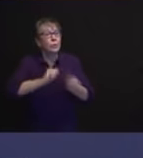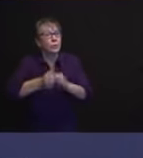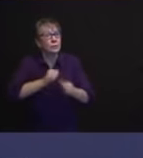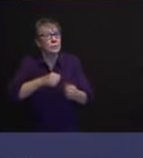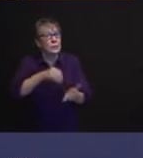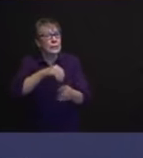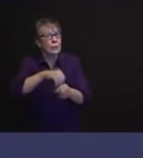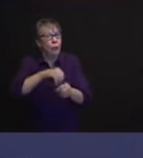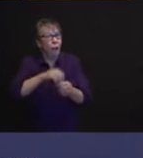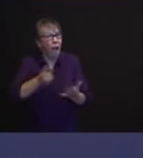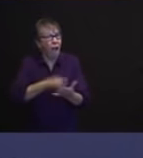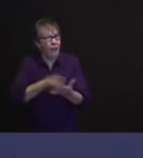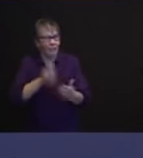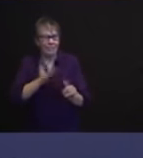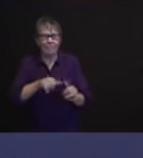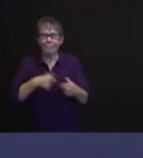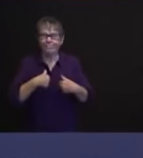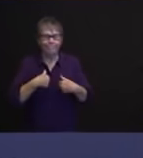in terms of the